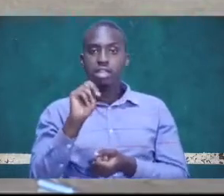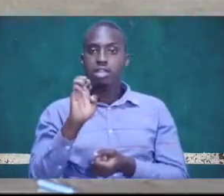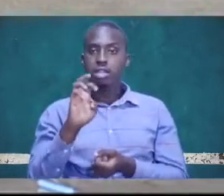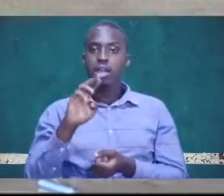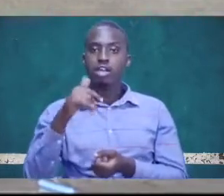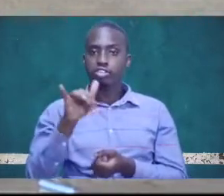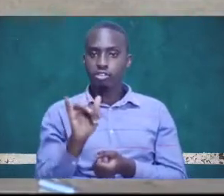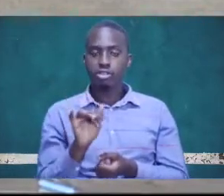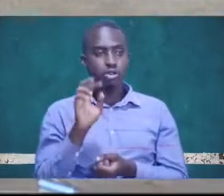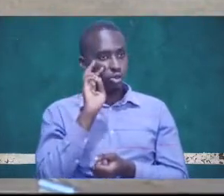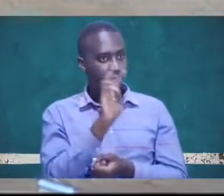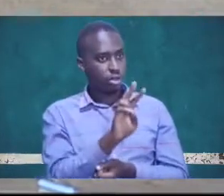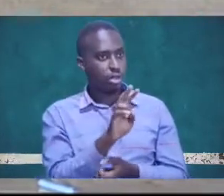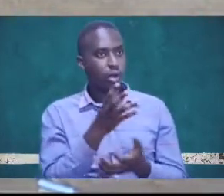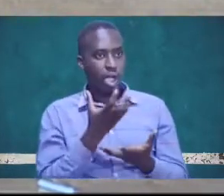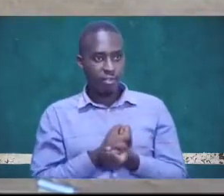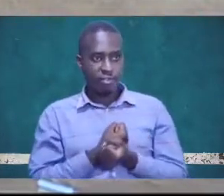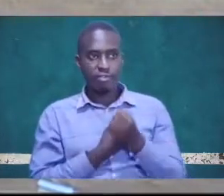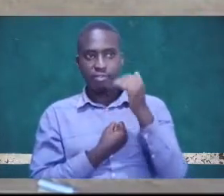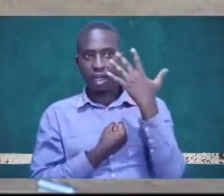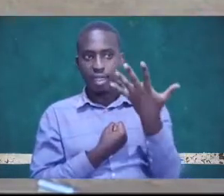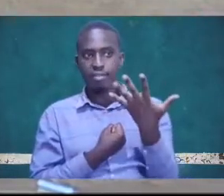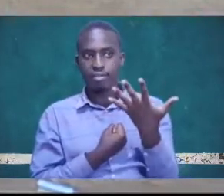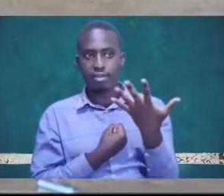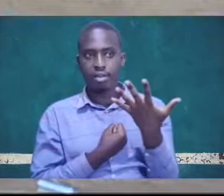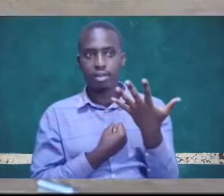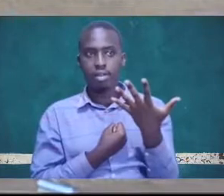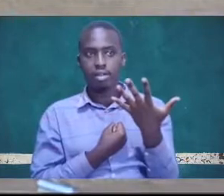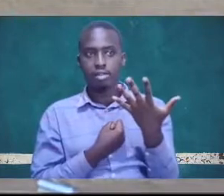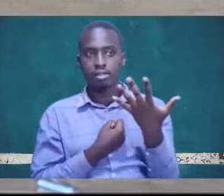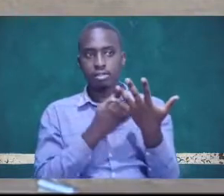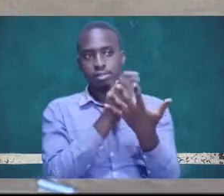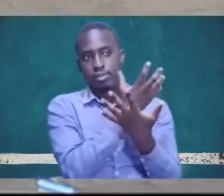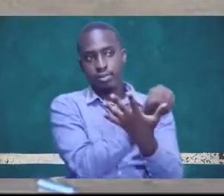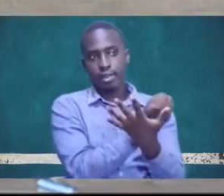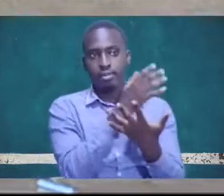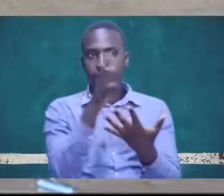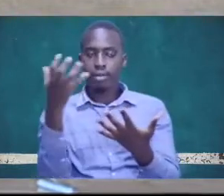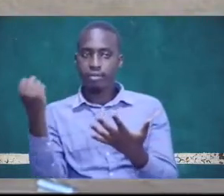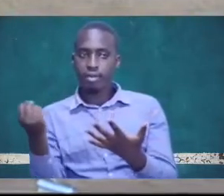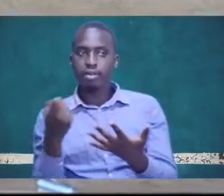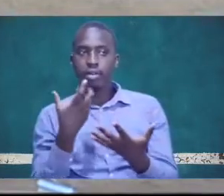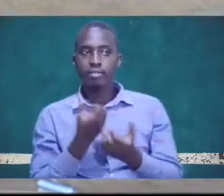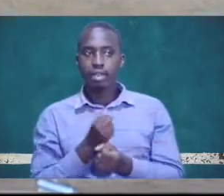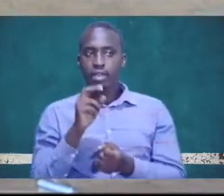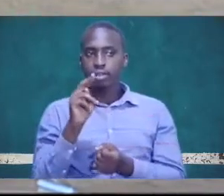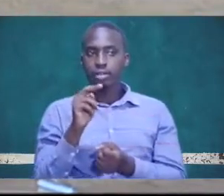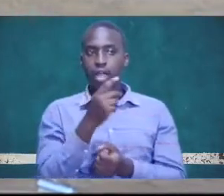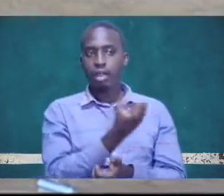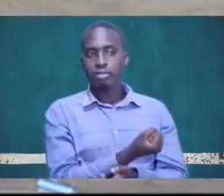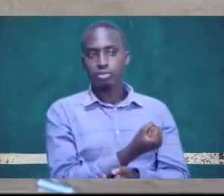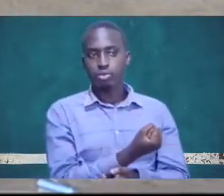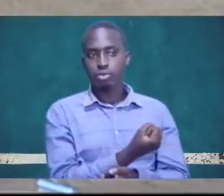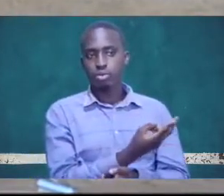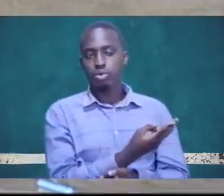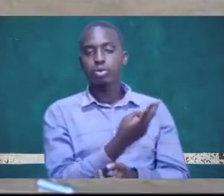you check on that. Here you have 5, and this is 5. The reason why we are saying we have a neutron, because here there is 2,